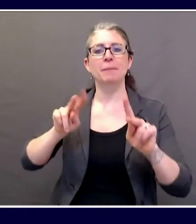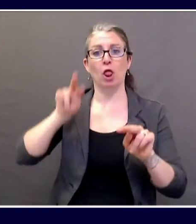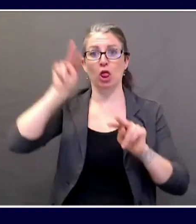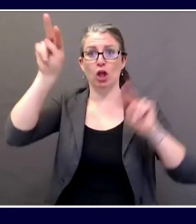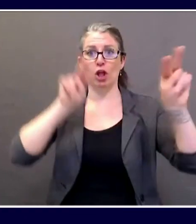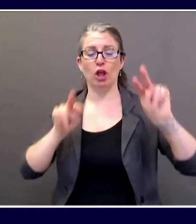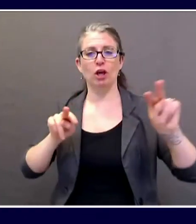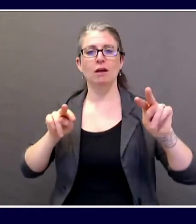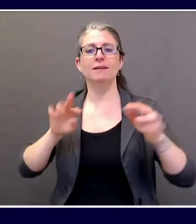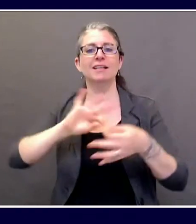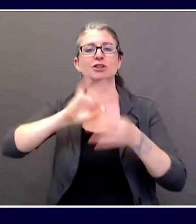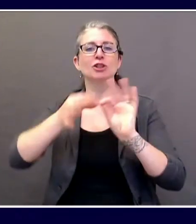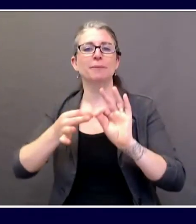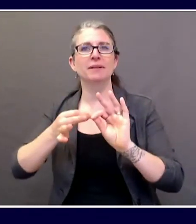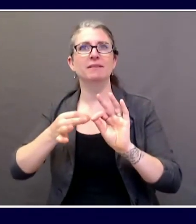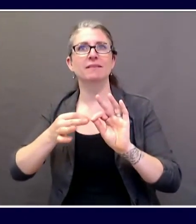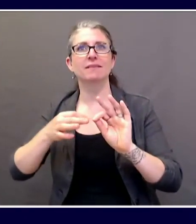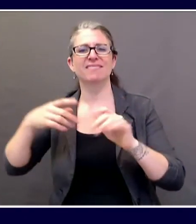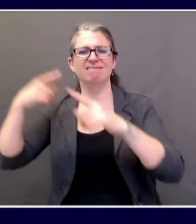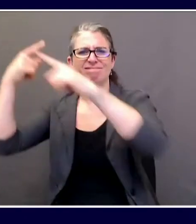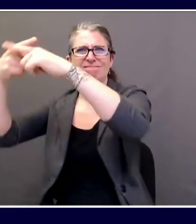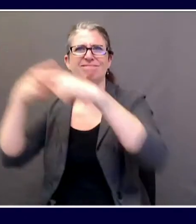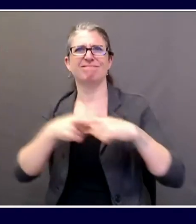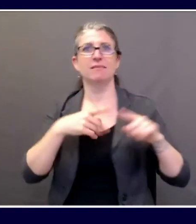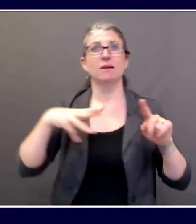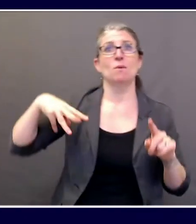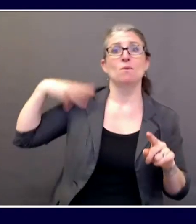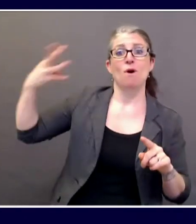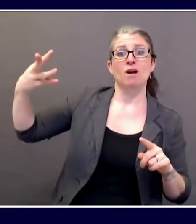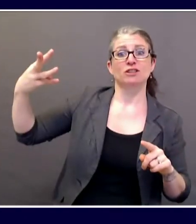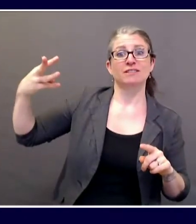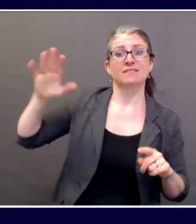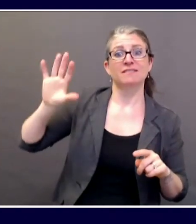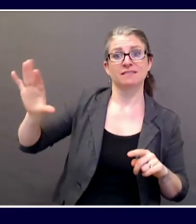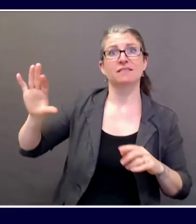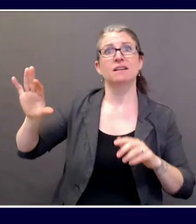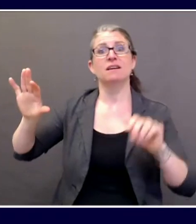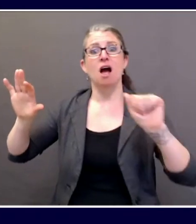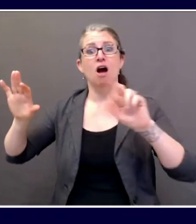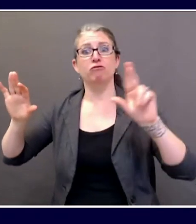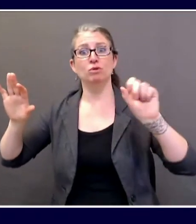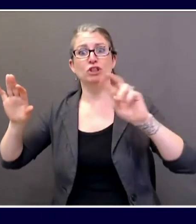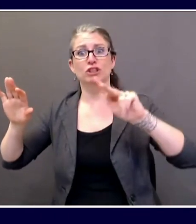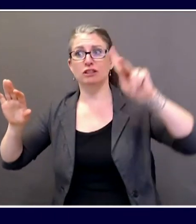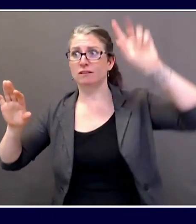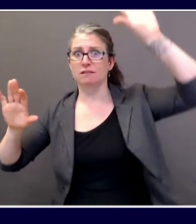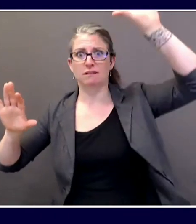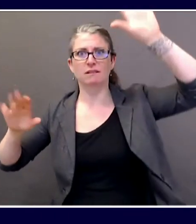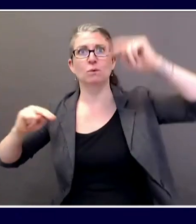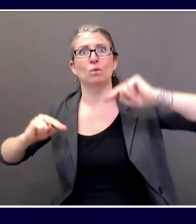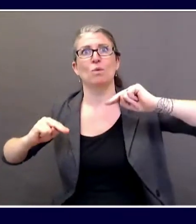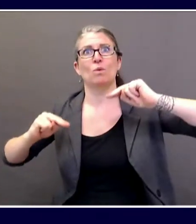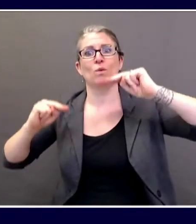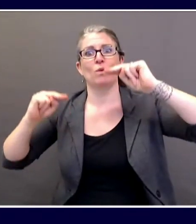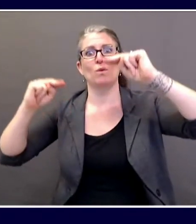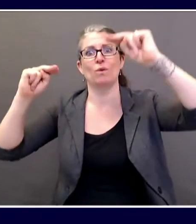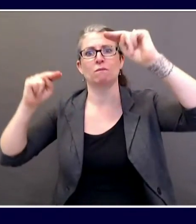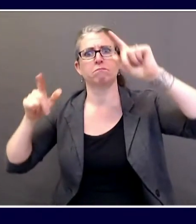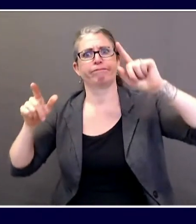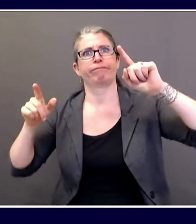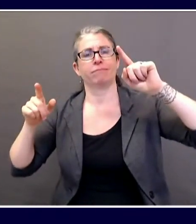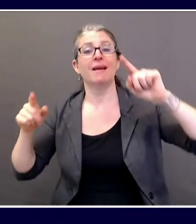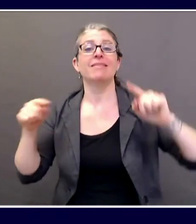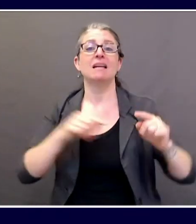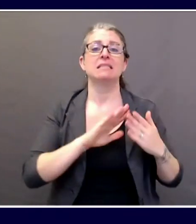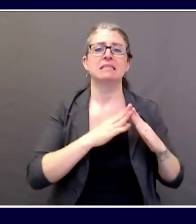Aroostook County. Urban counties are somewhat in the mix. I think it's just because there's a diversity of counties. There's not a